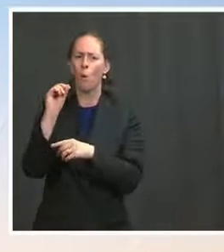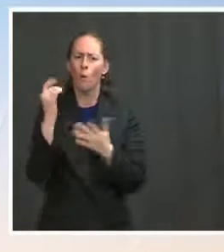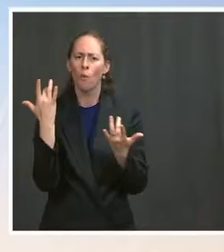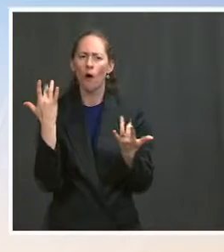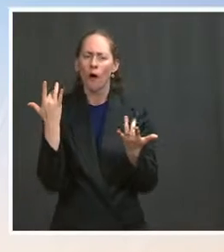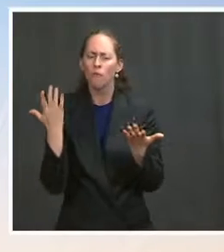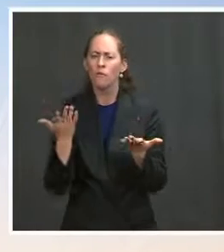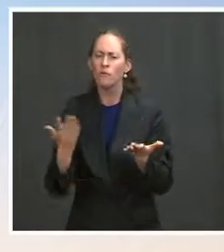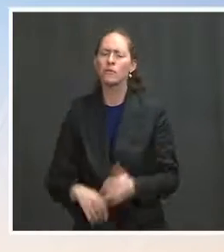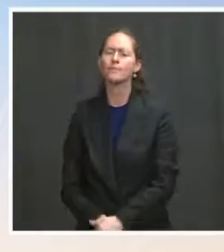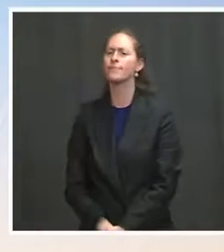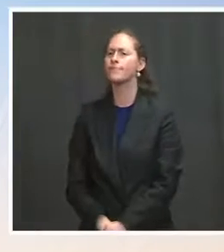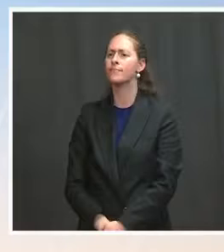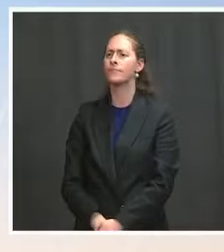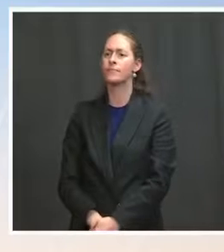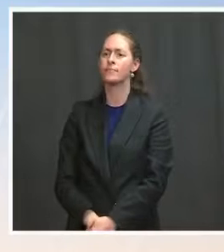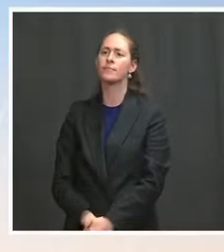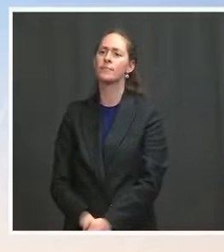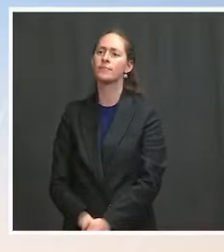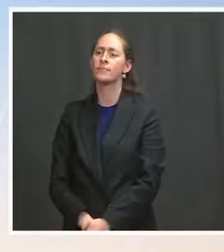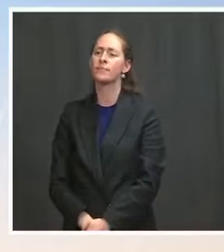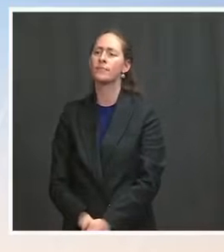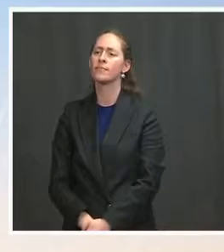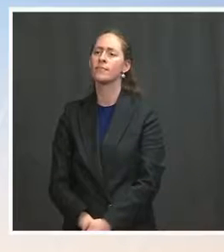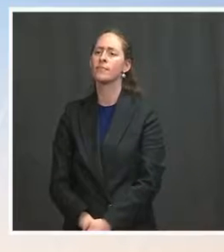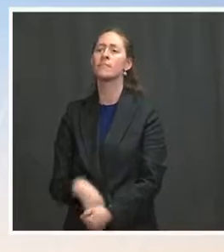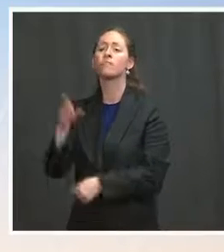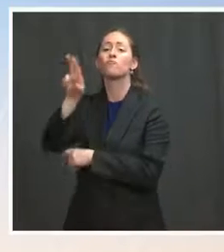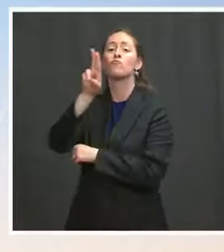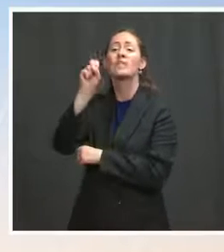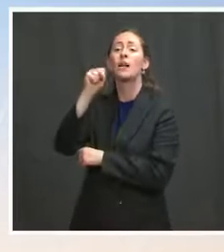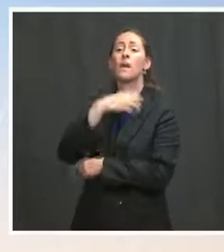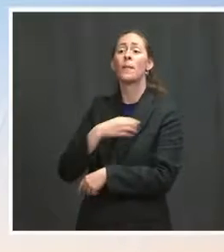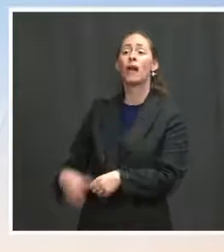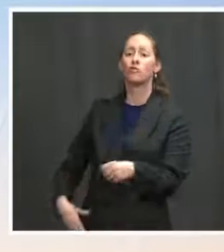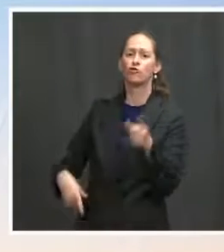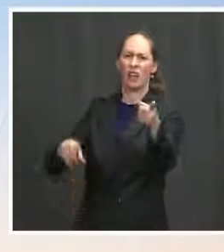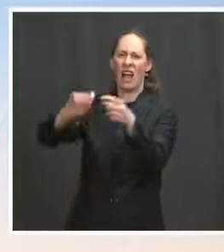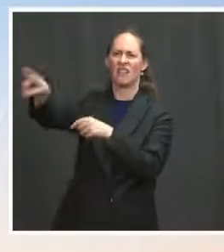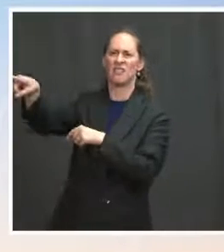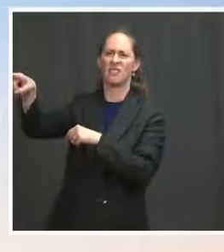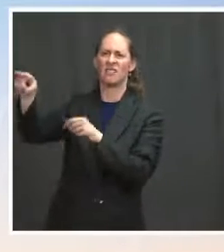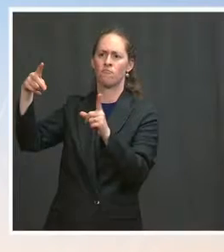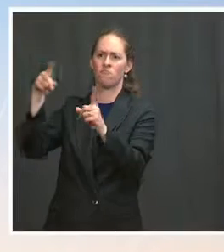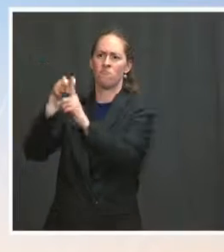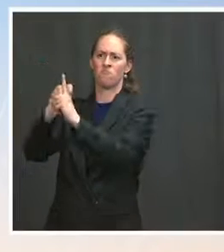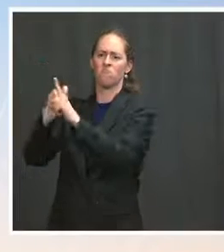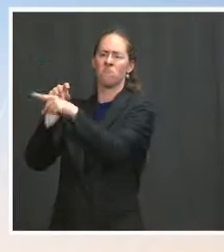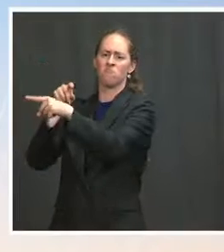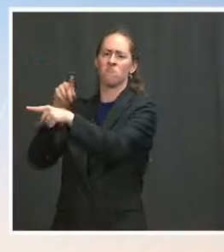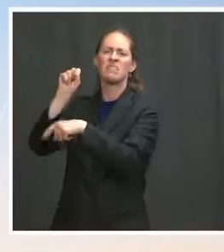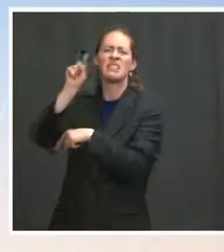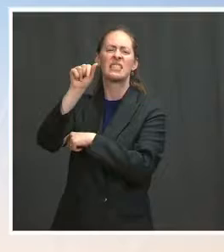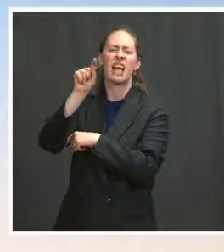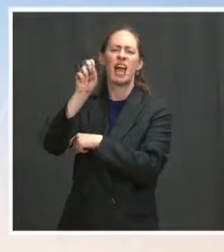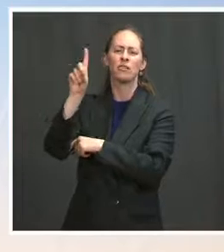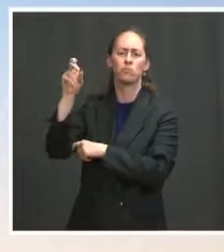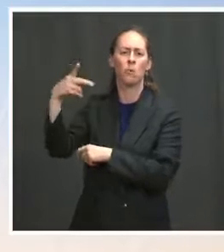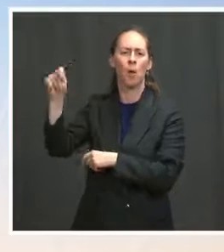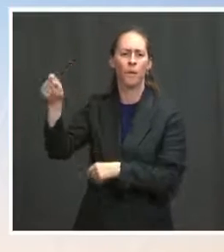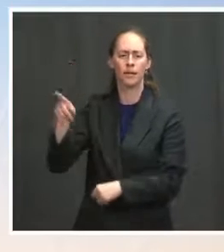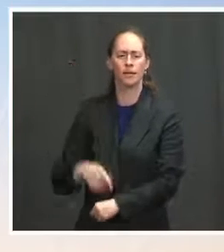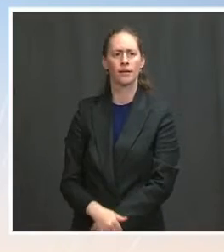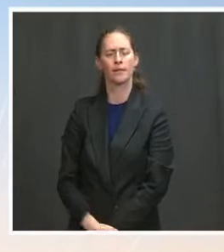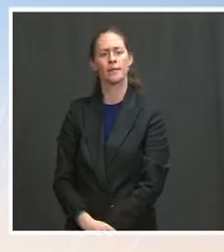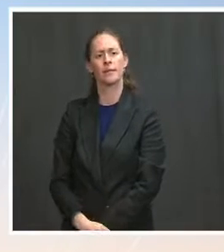point you to our UN ambassador, Linda Thomas Greenfield, or the State Department for that question. Go ahead. I just have one. I think we have to move on. Go ahead. Is there